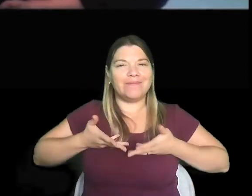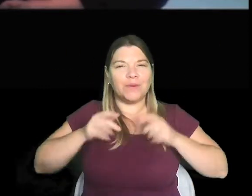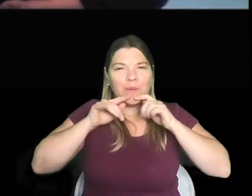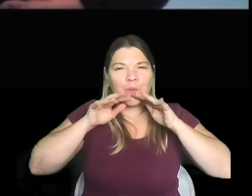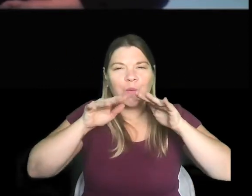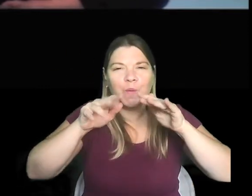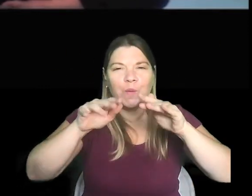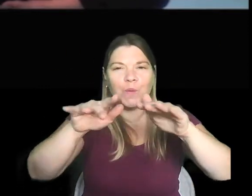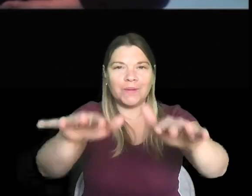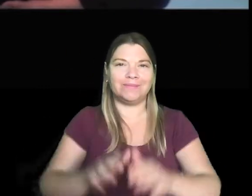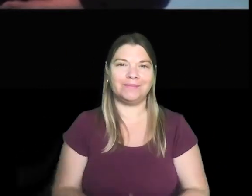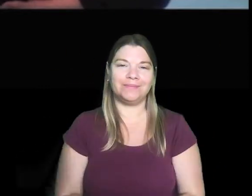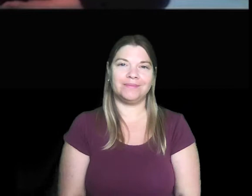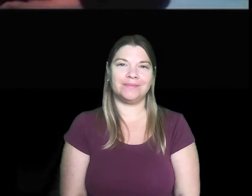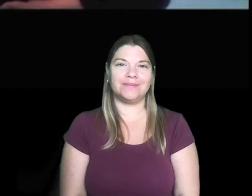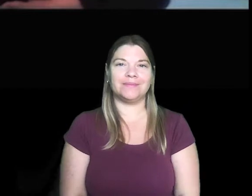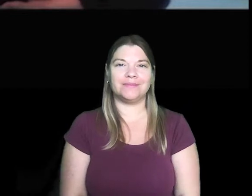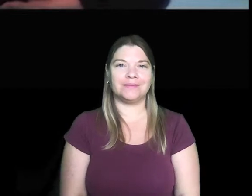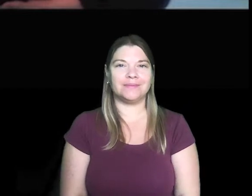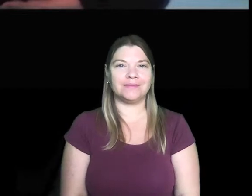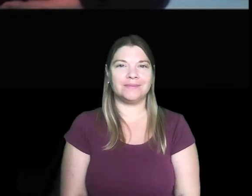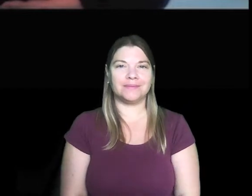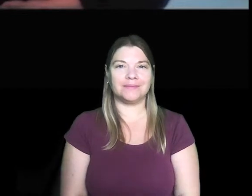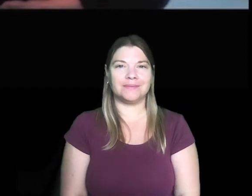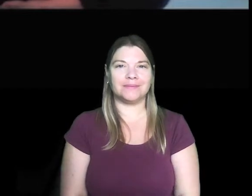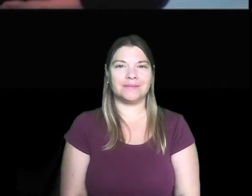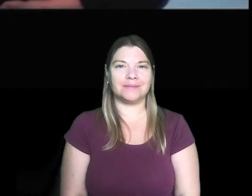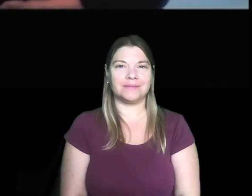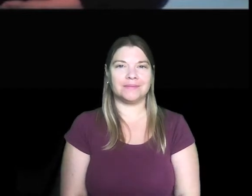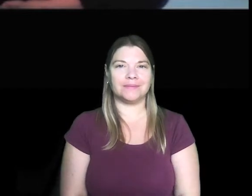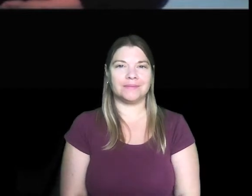camera. On the inhale, they draw them in towards their bodies.